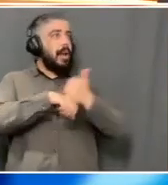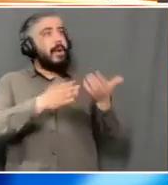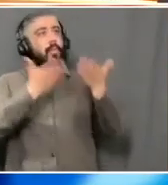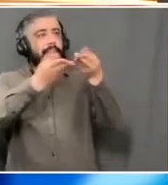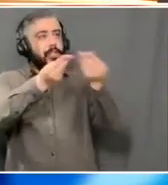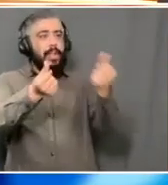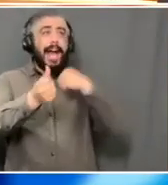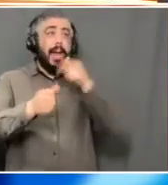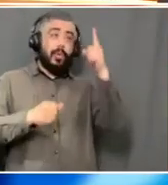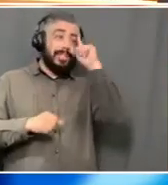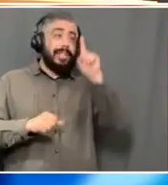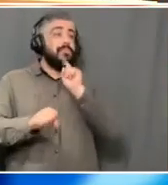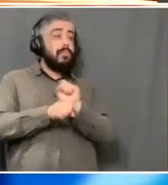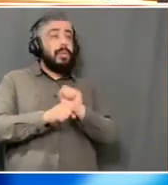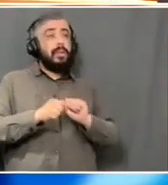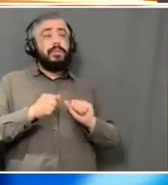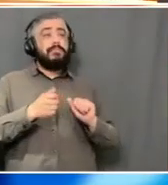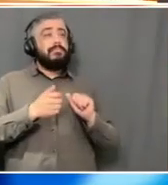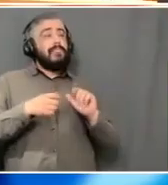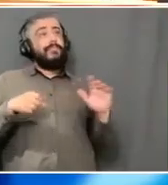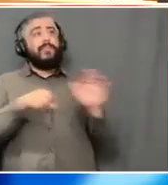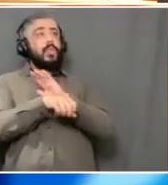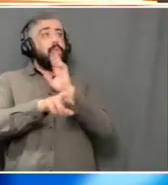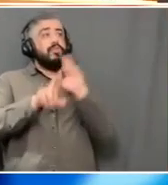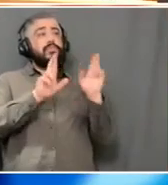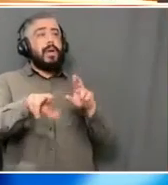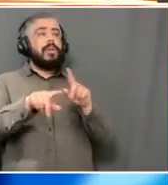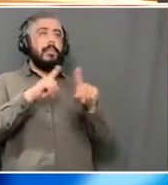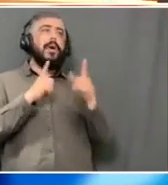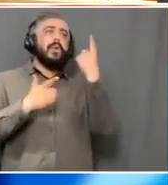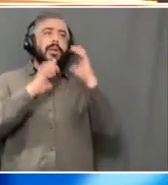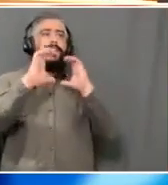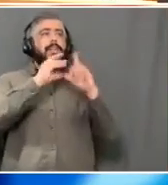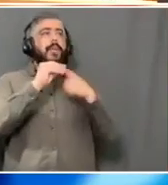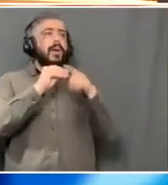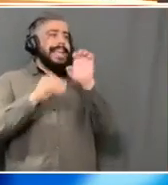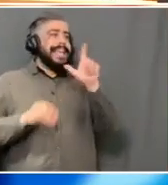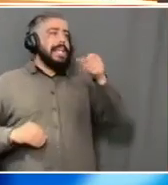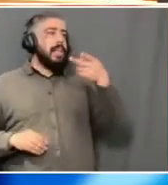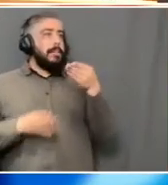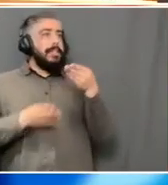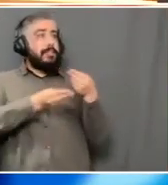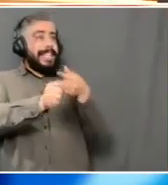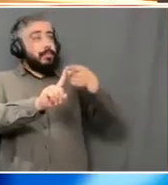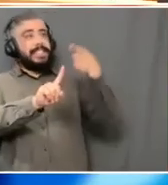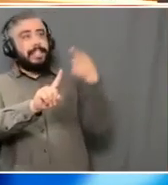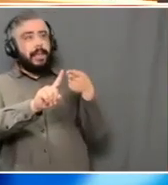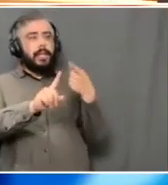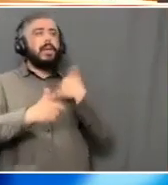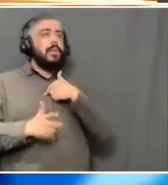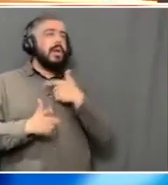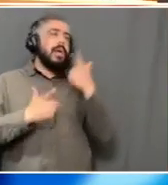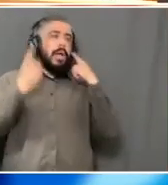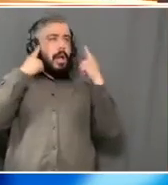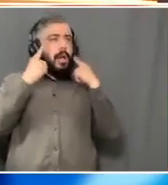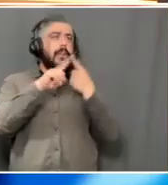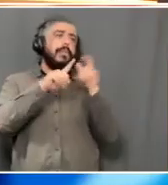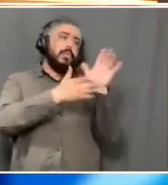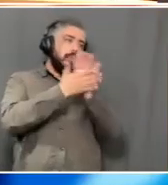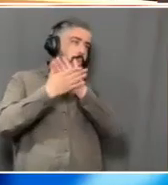been fully responded to. A conversation around ELOP spending specifically. We hear about it a lot from schools when it comes